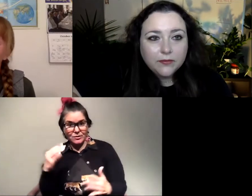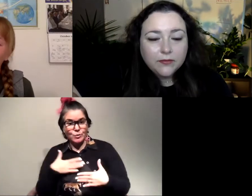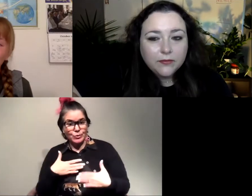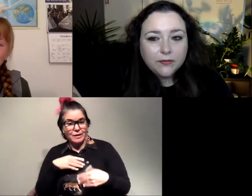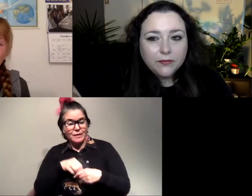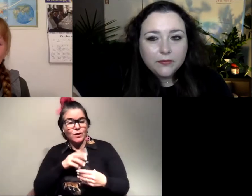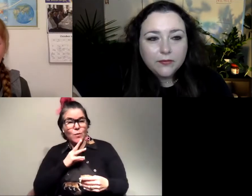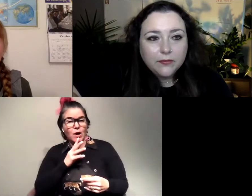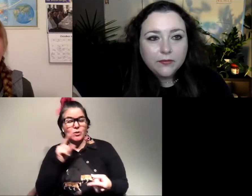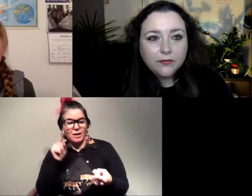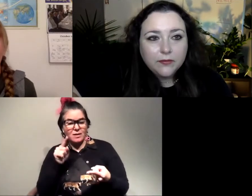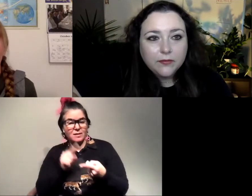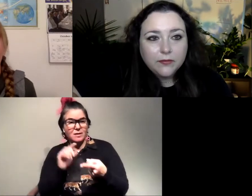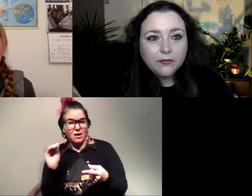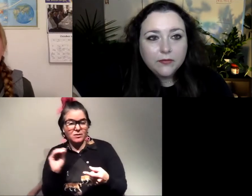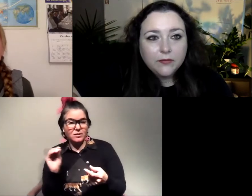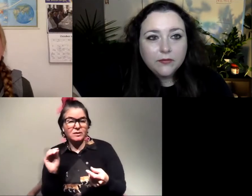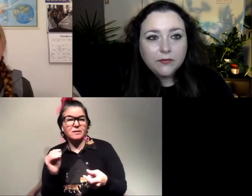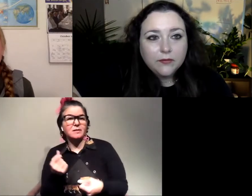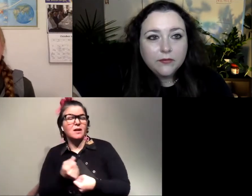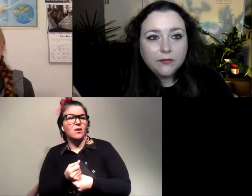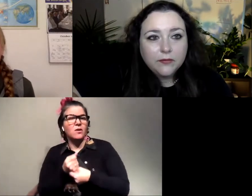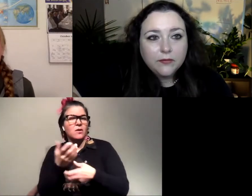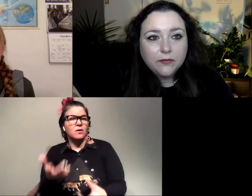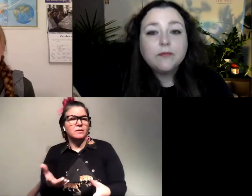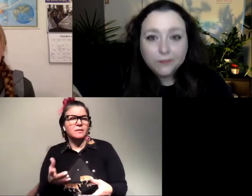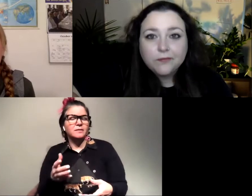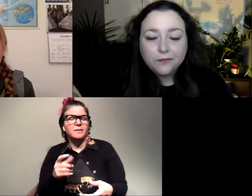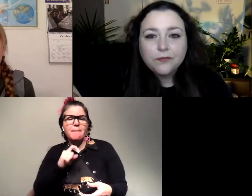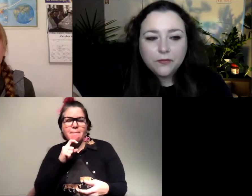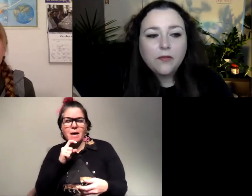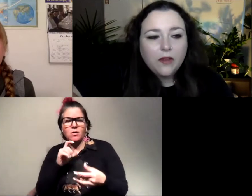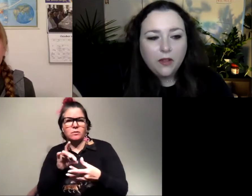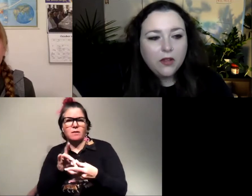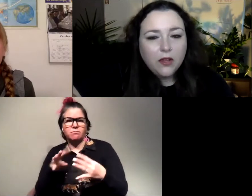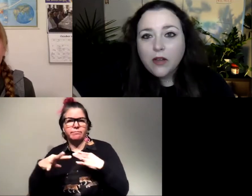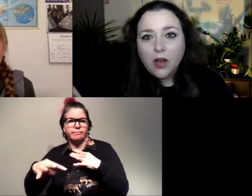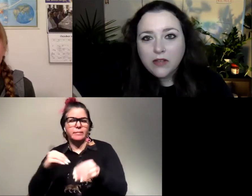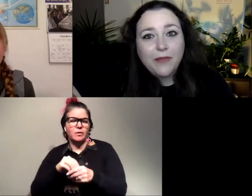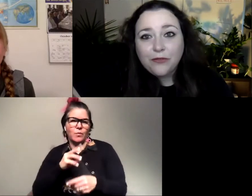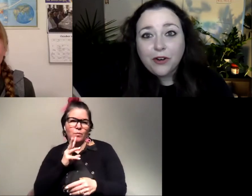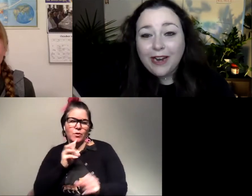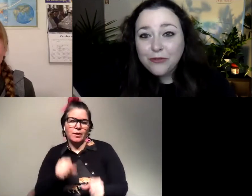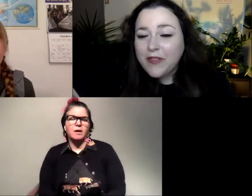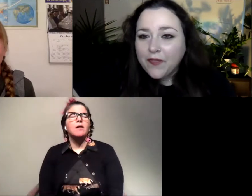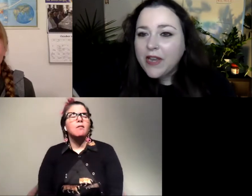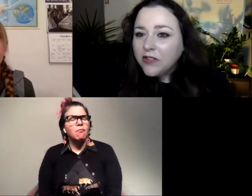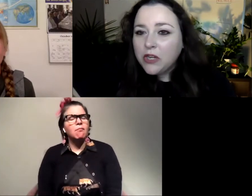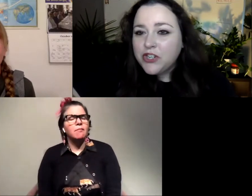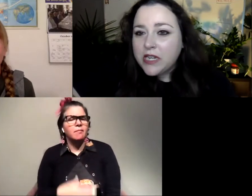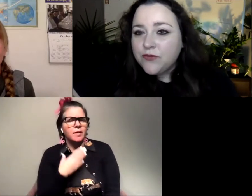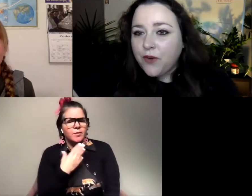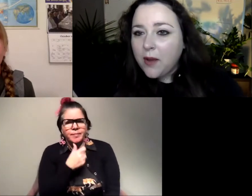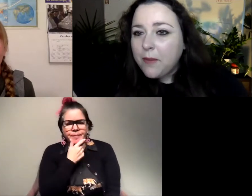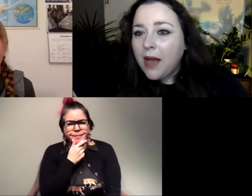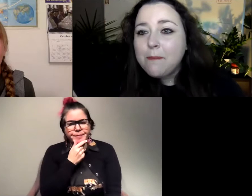when you don't have oxygen, you can also get metals released into your water. Awesome, thanks for answering that. The next